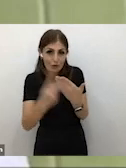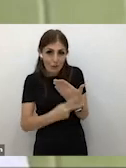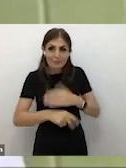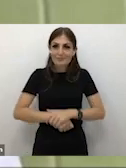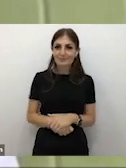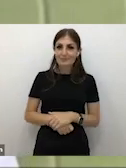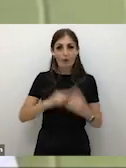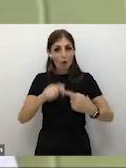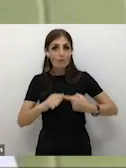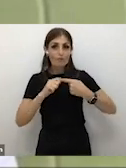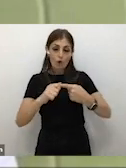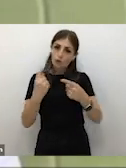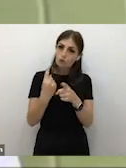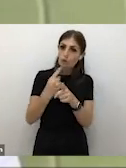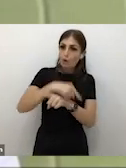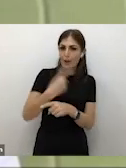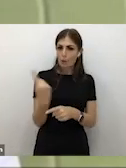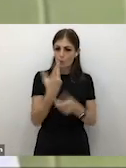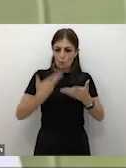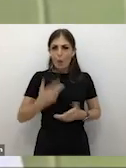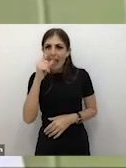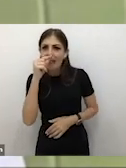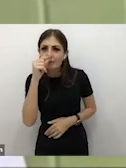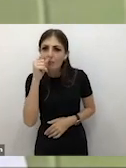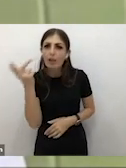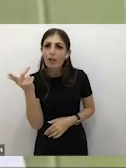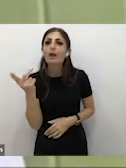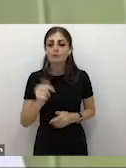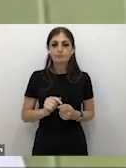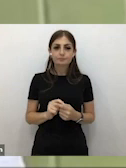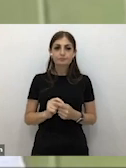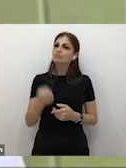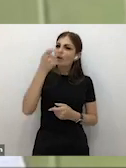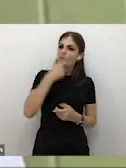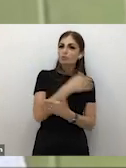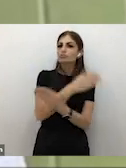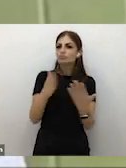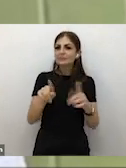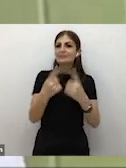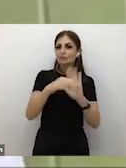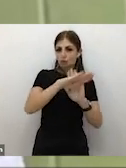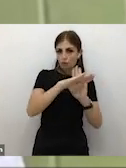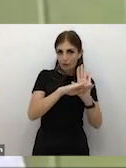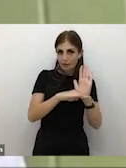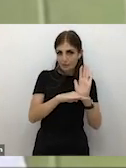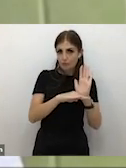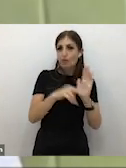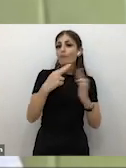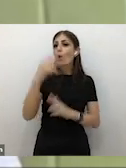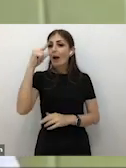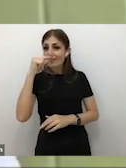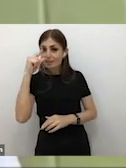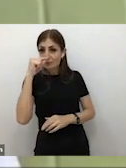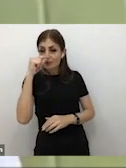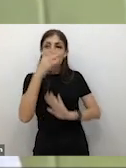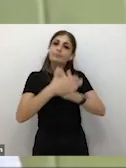So the first thing we're going to talk about is who is eligible for the program. So there are a couple of different criteria for eligibility, and